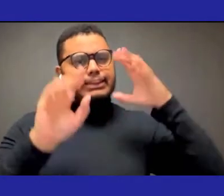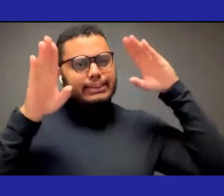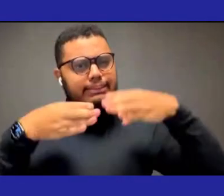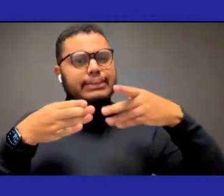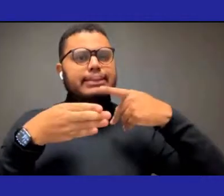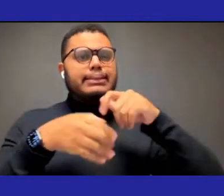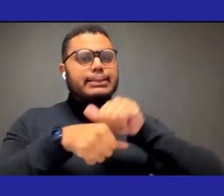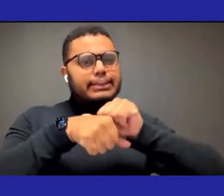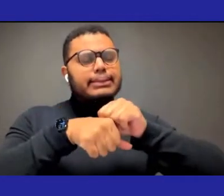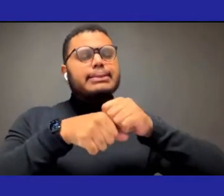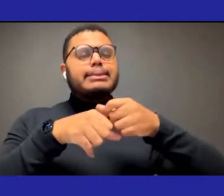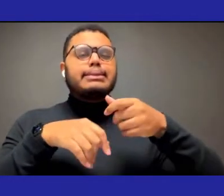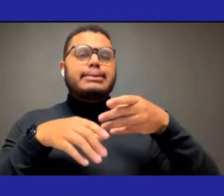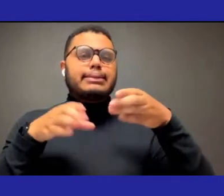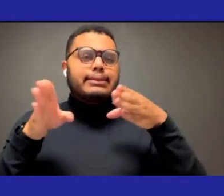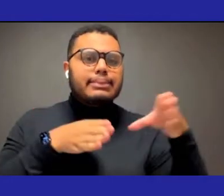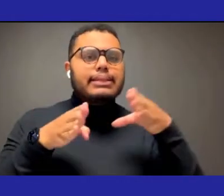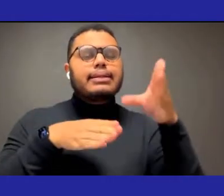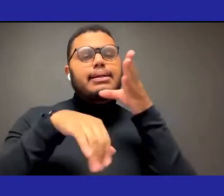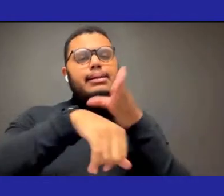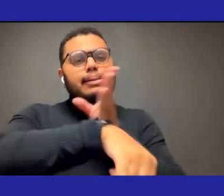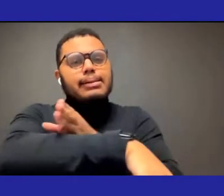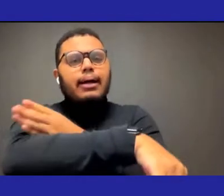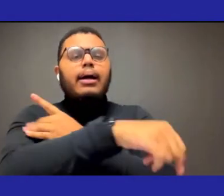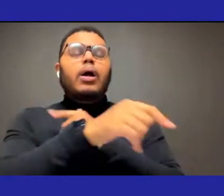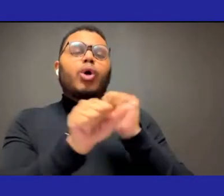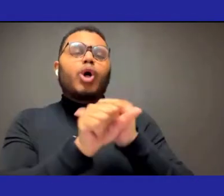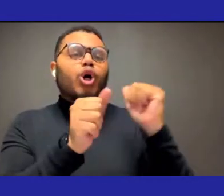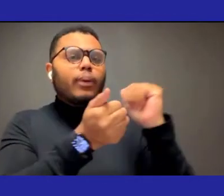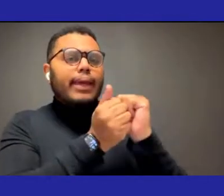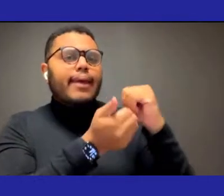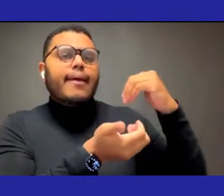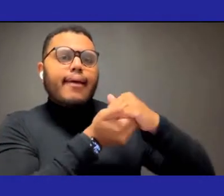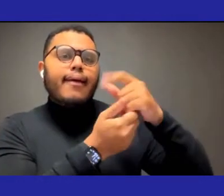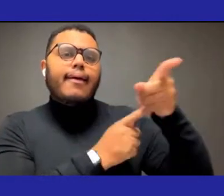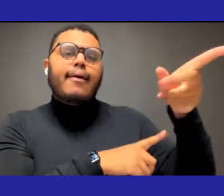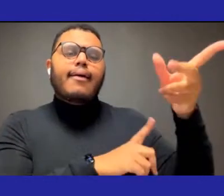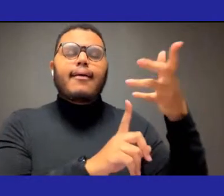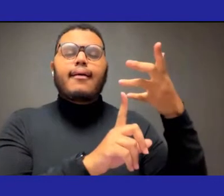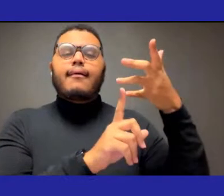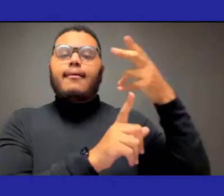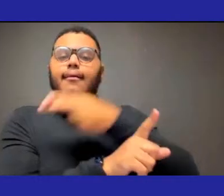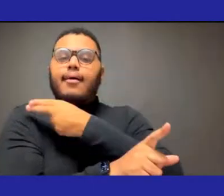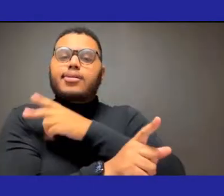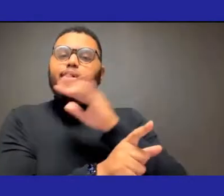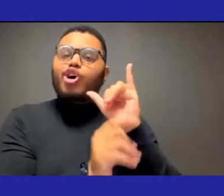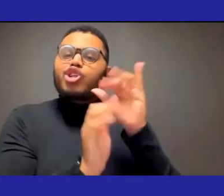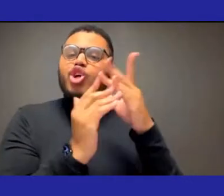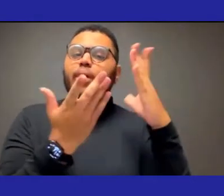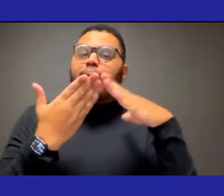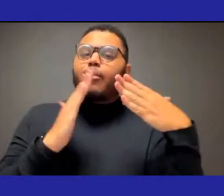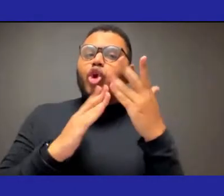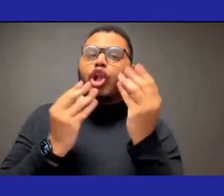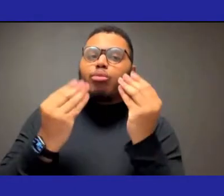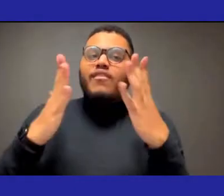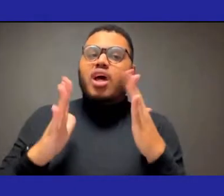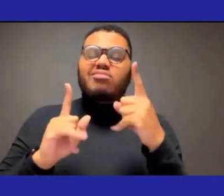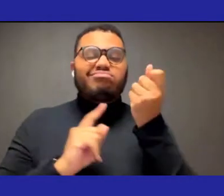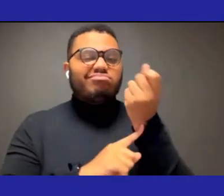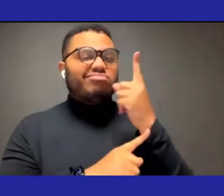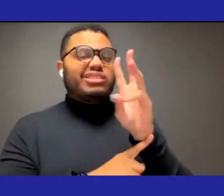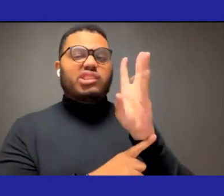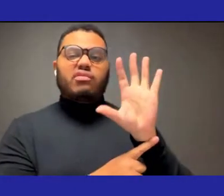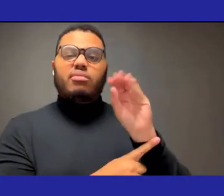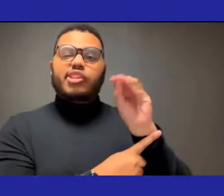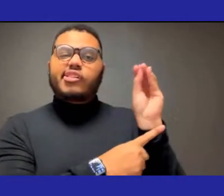with health and hospitals, but also with community providers, understanding that 65%